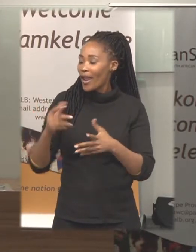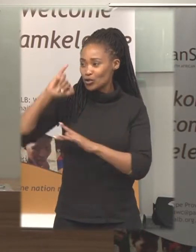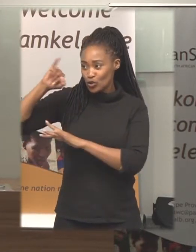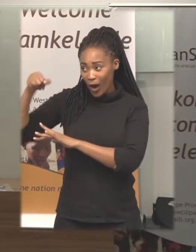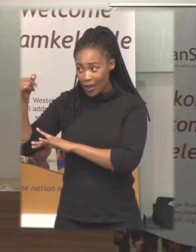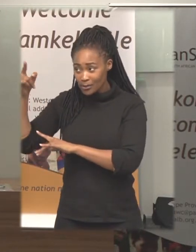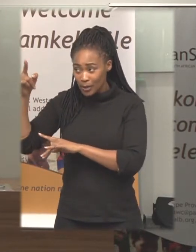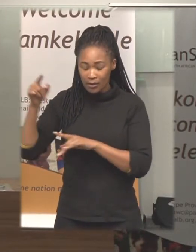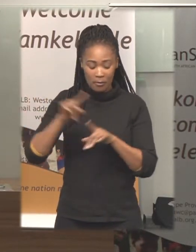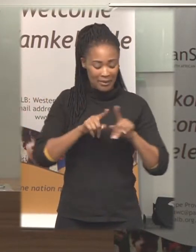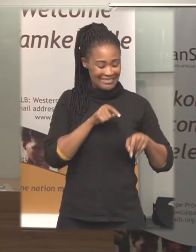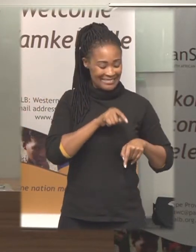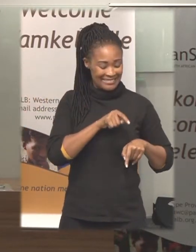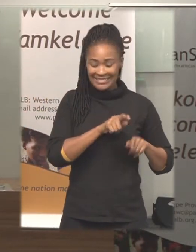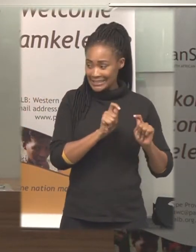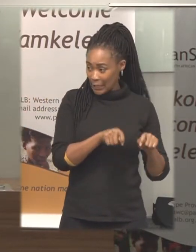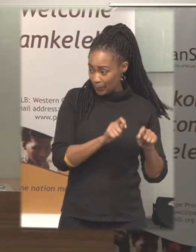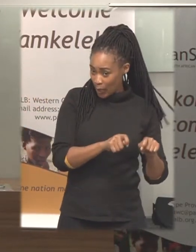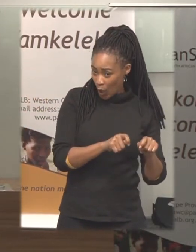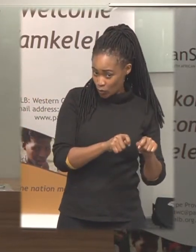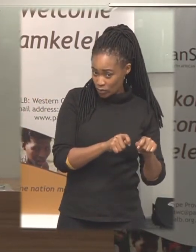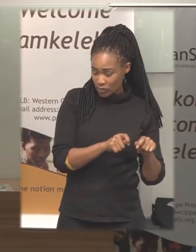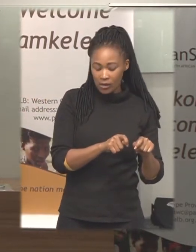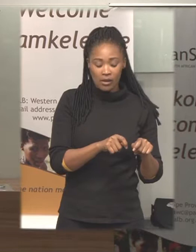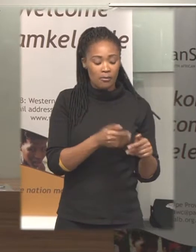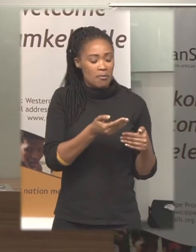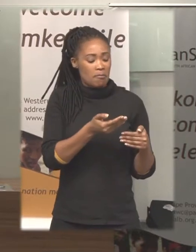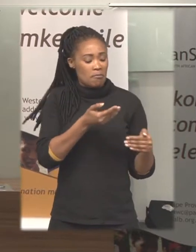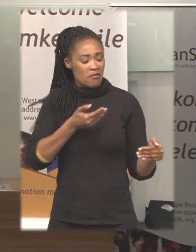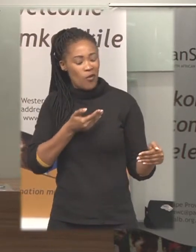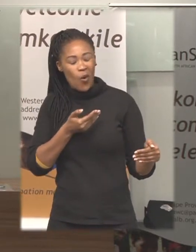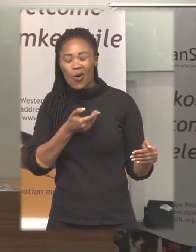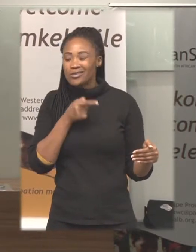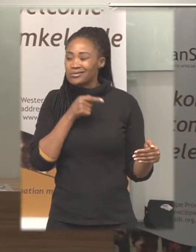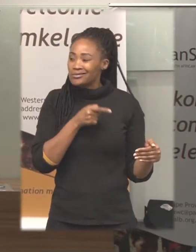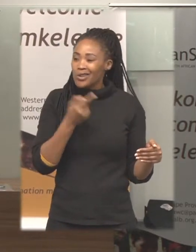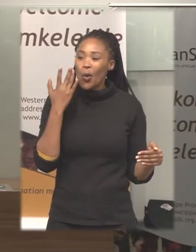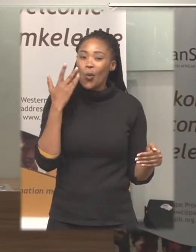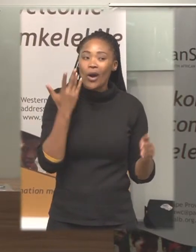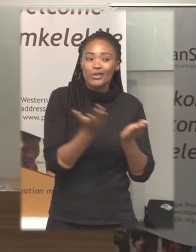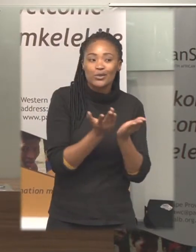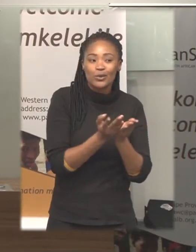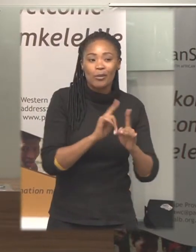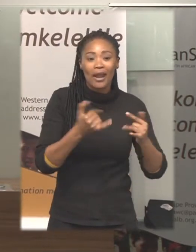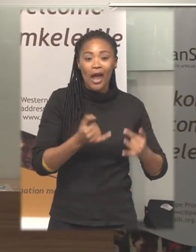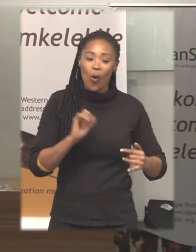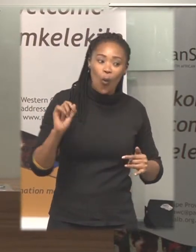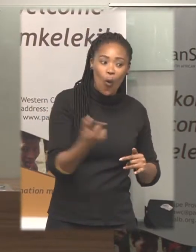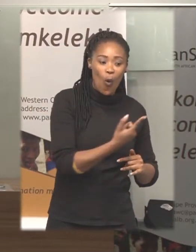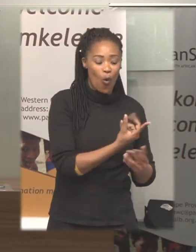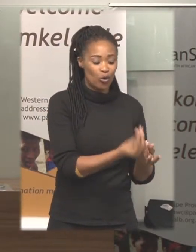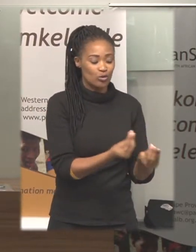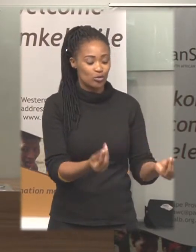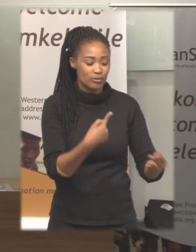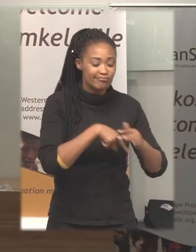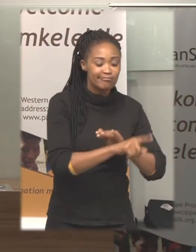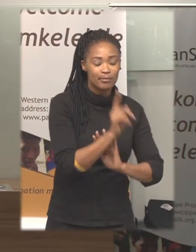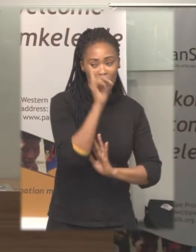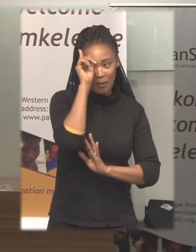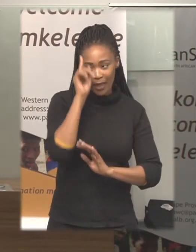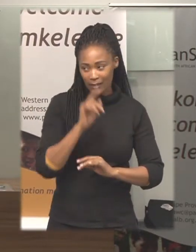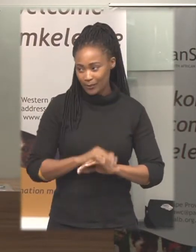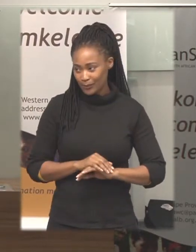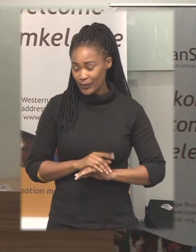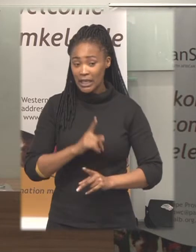be a white school, and now all the children attending the school are black. The